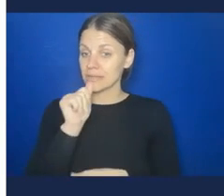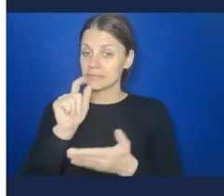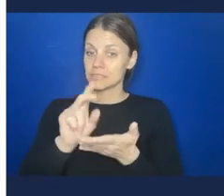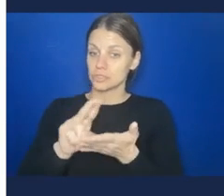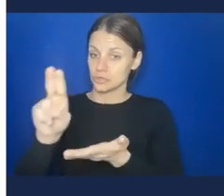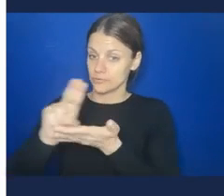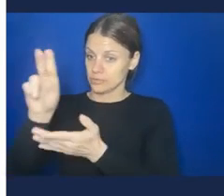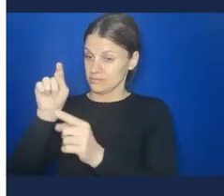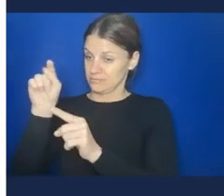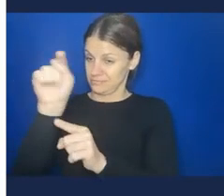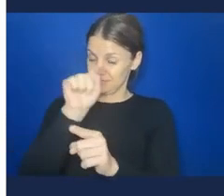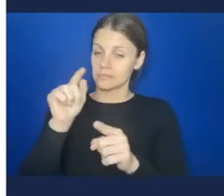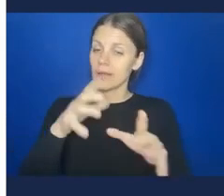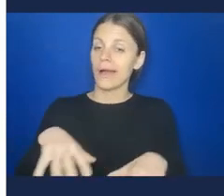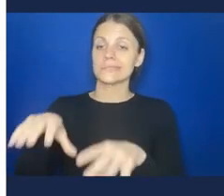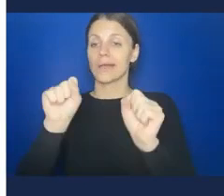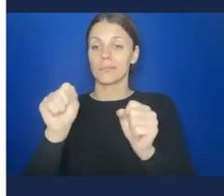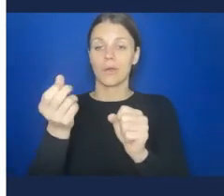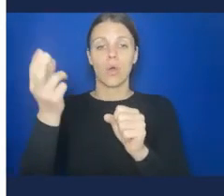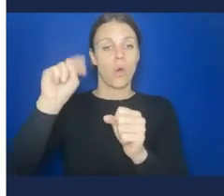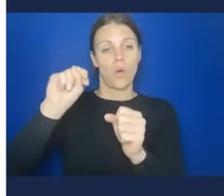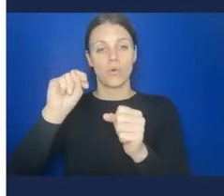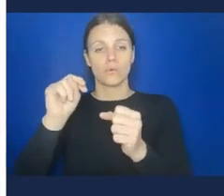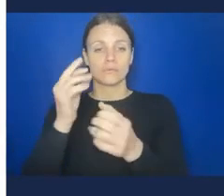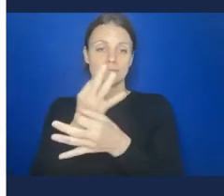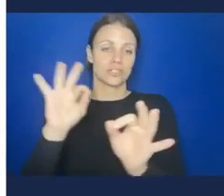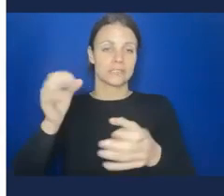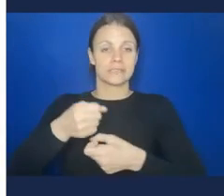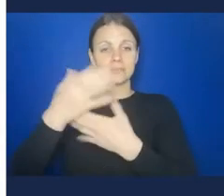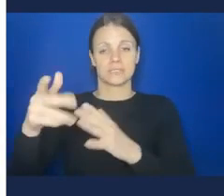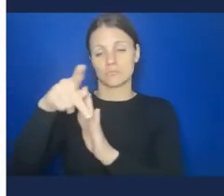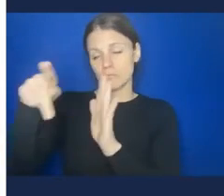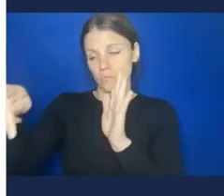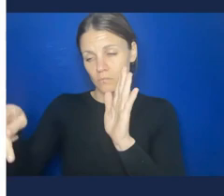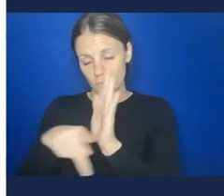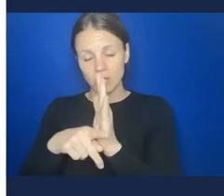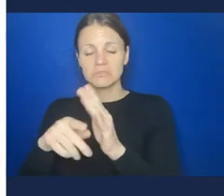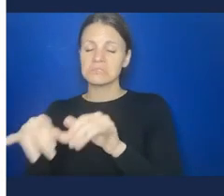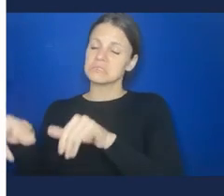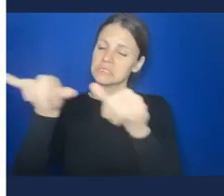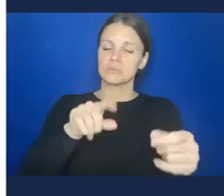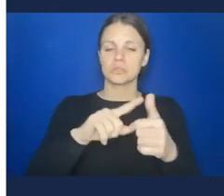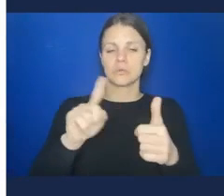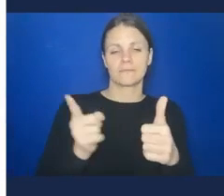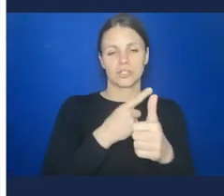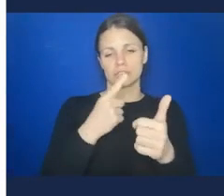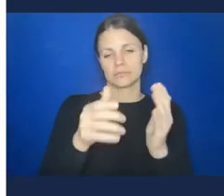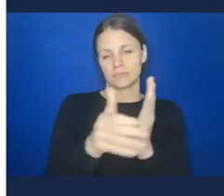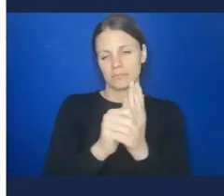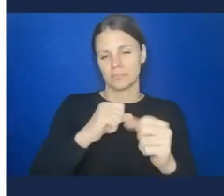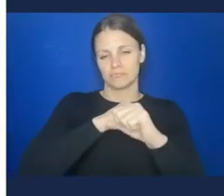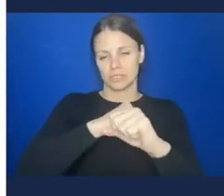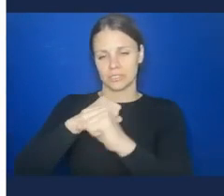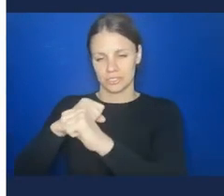universities adopt their own free speech policies that are at least as protective as the First Amendment itself. So while